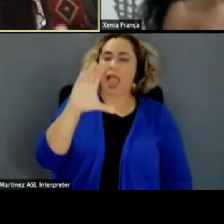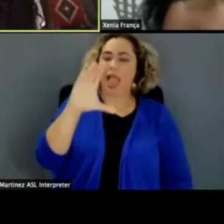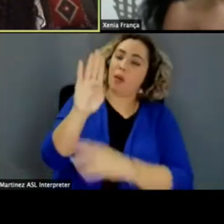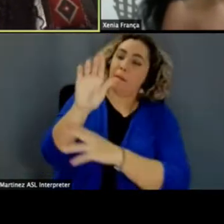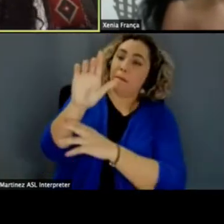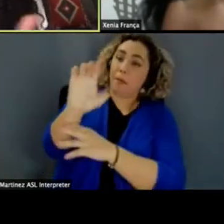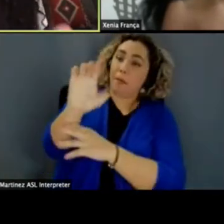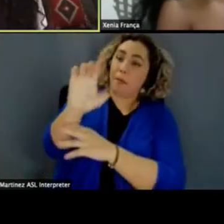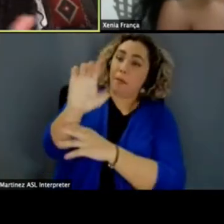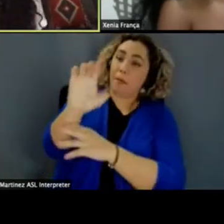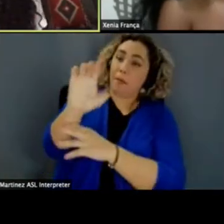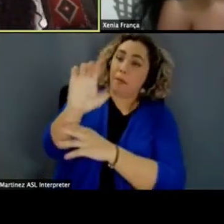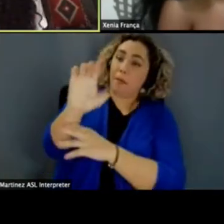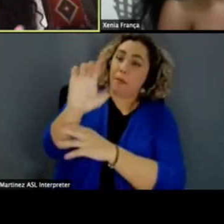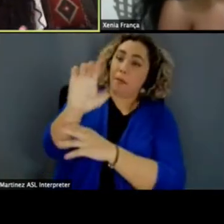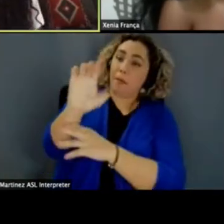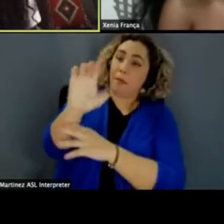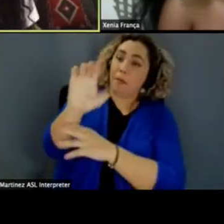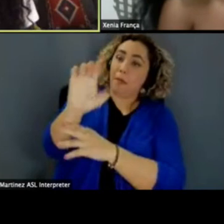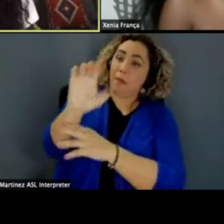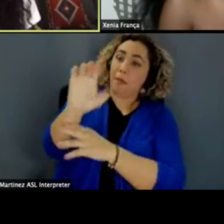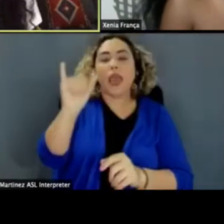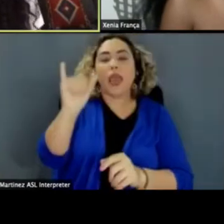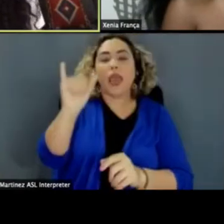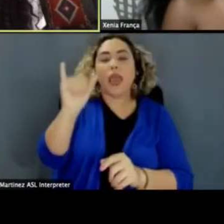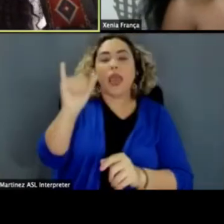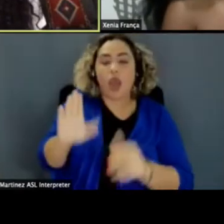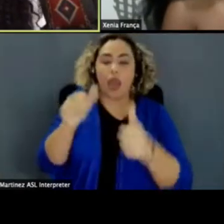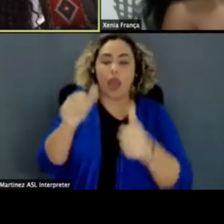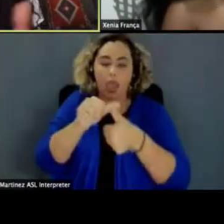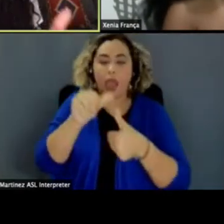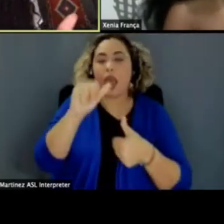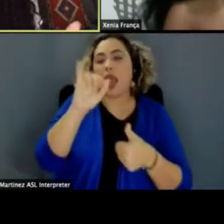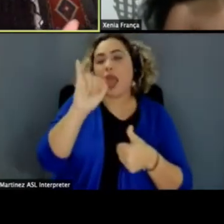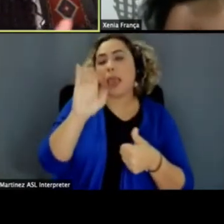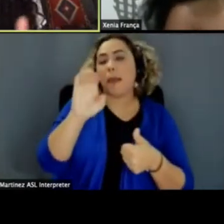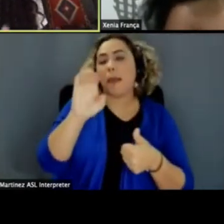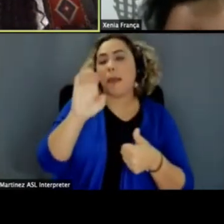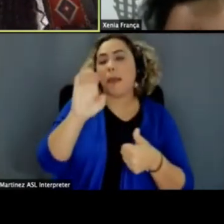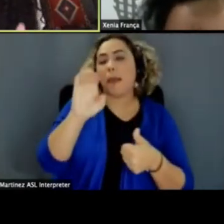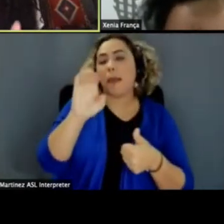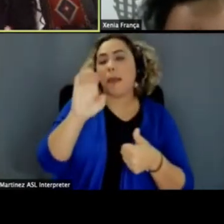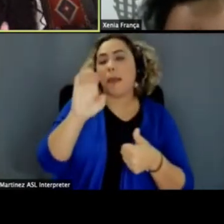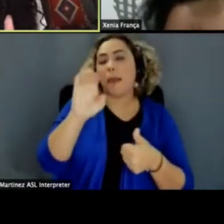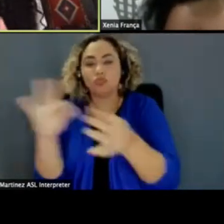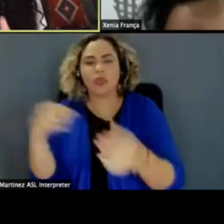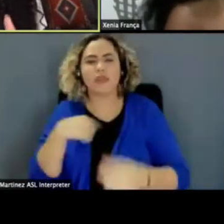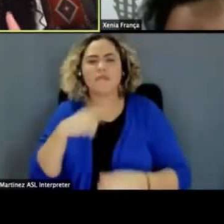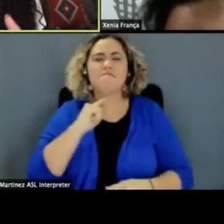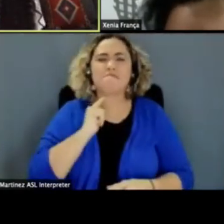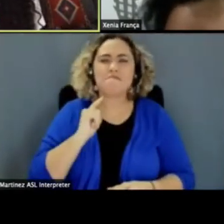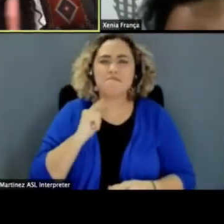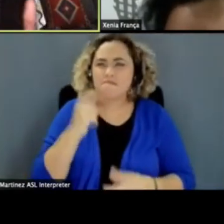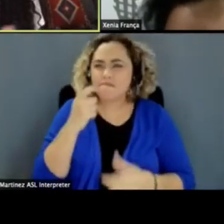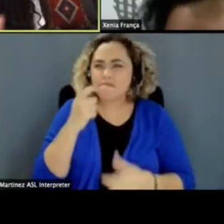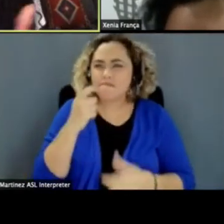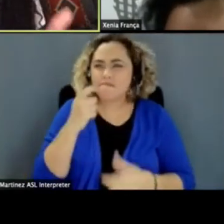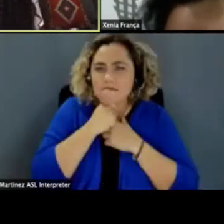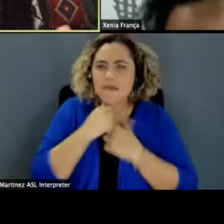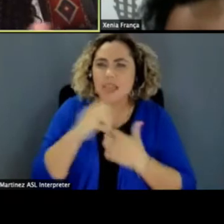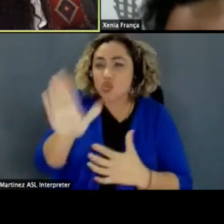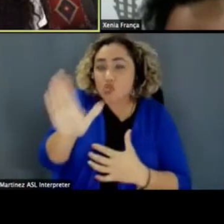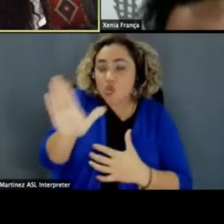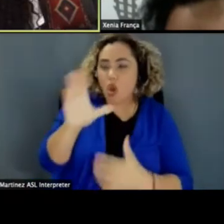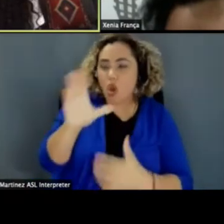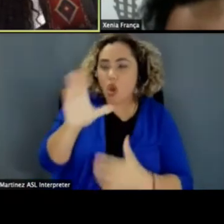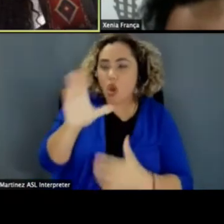different Orishas or different deities such as Alegbara and Ibeji. So I'm curious how the Orisha have manifested in your life and